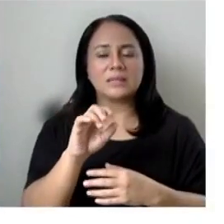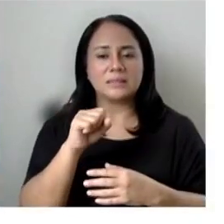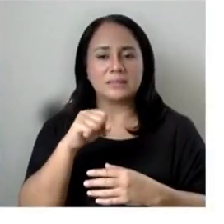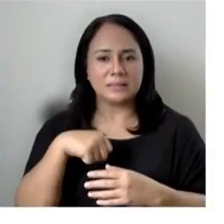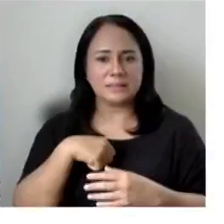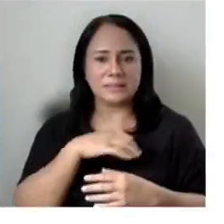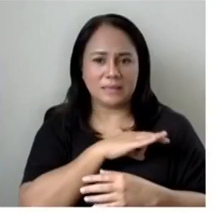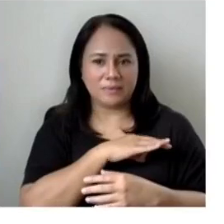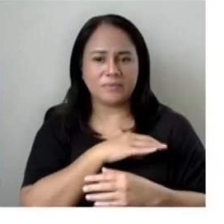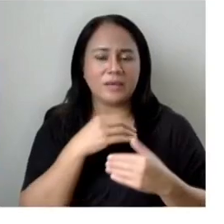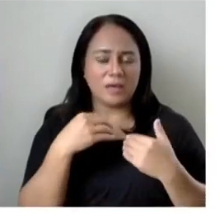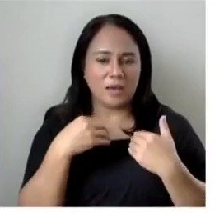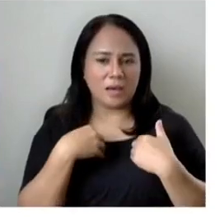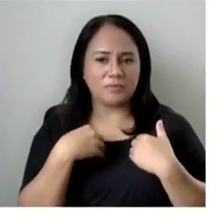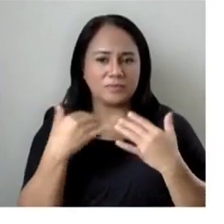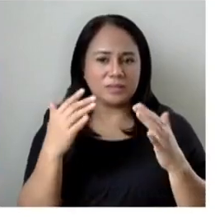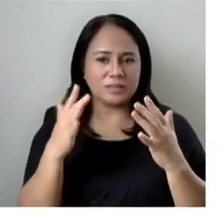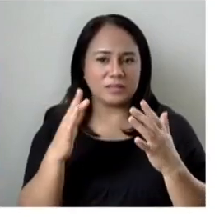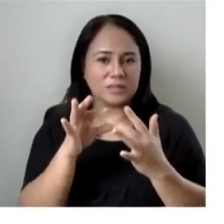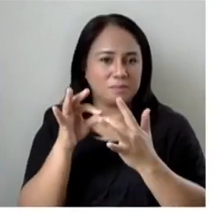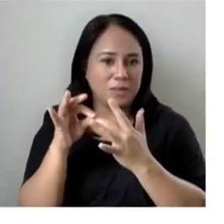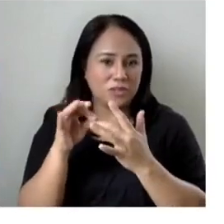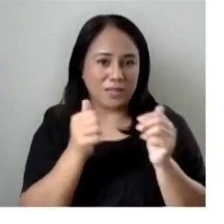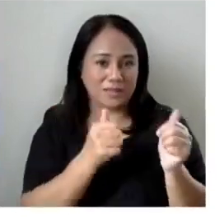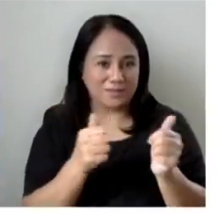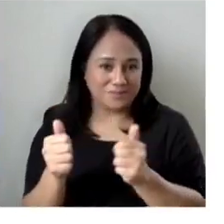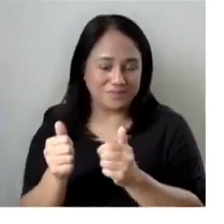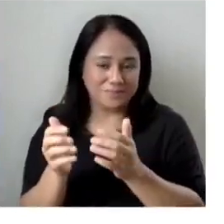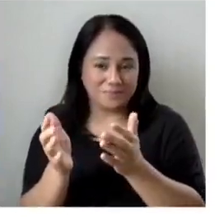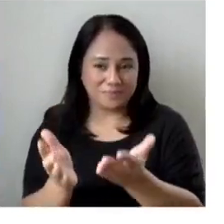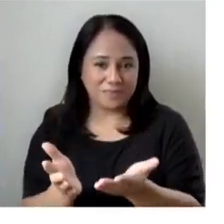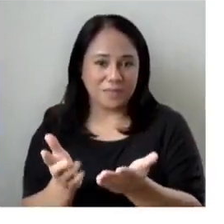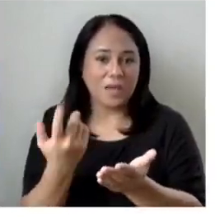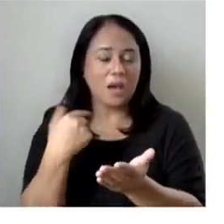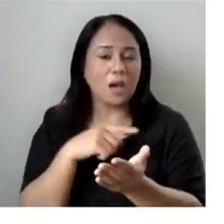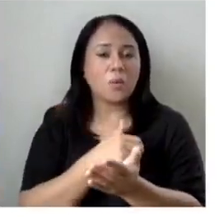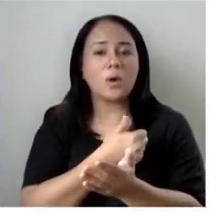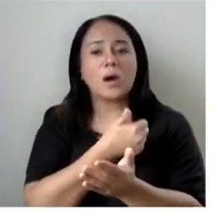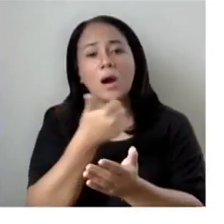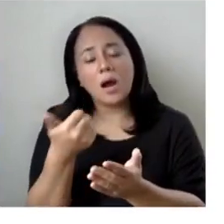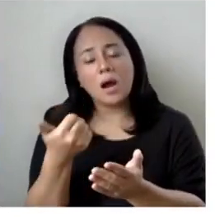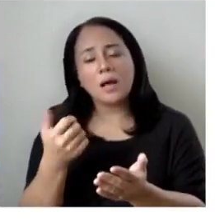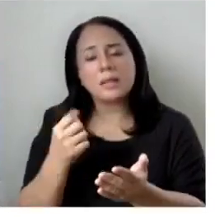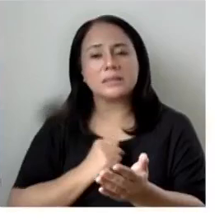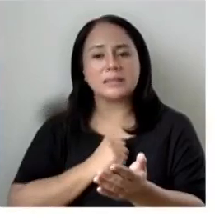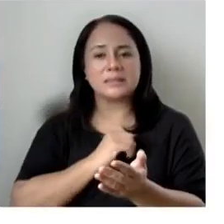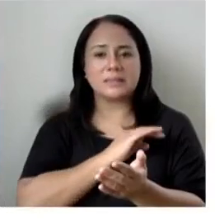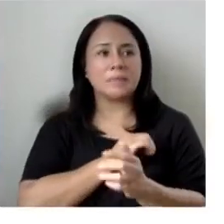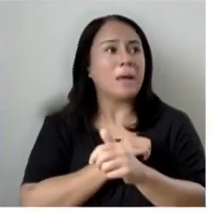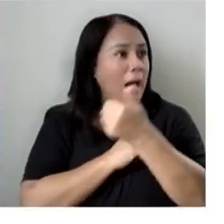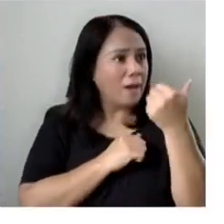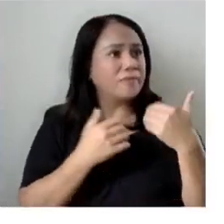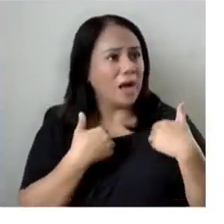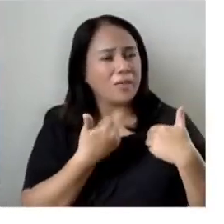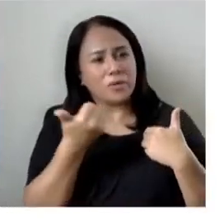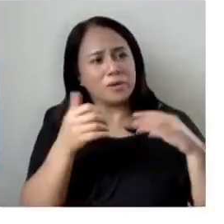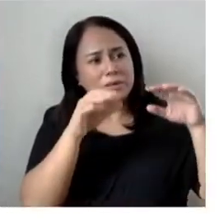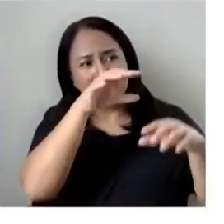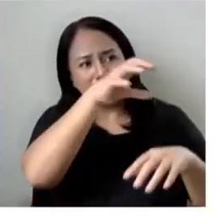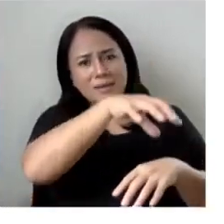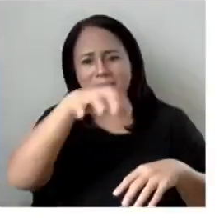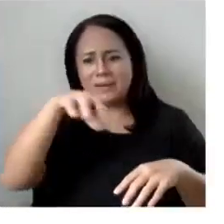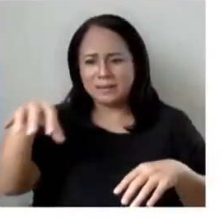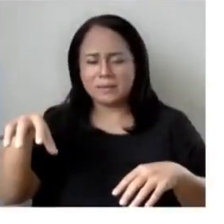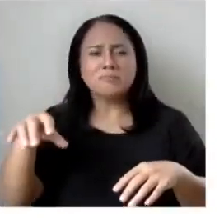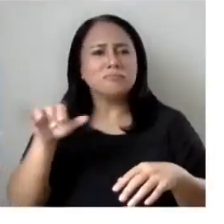being given some sort of special arrangement? No, our other personnel in the eight other occupied features also deserve